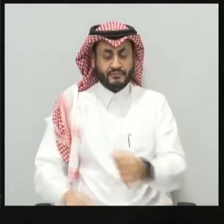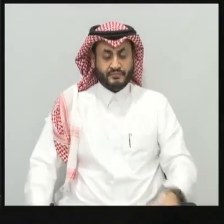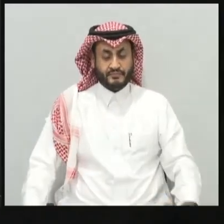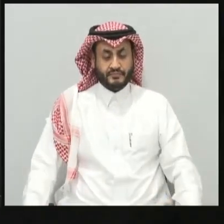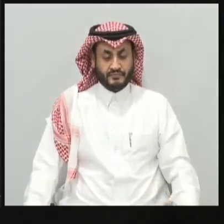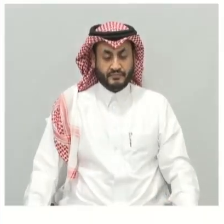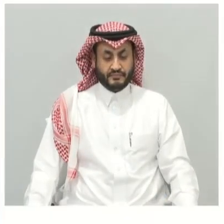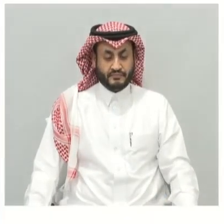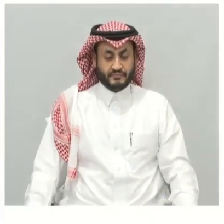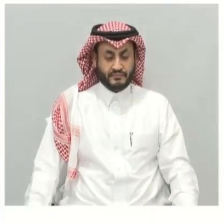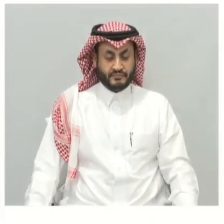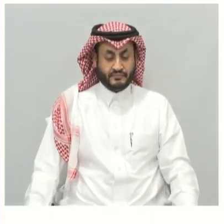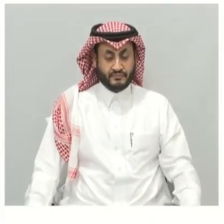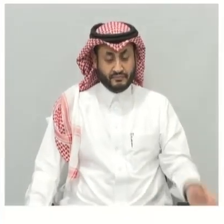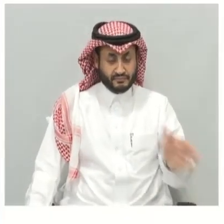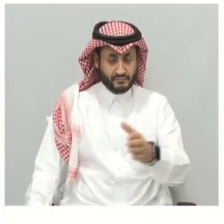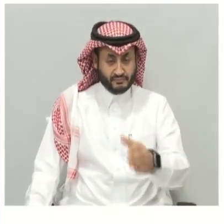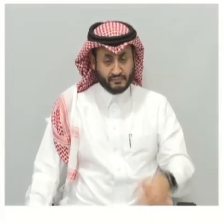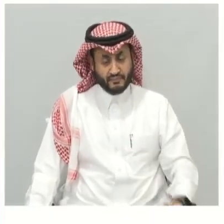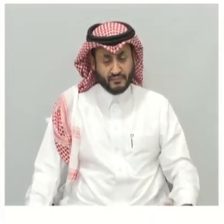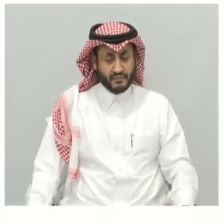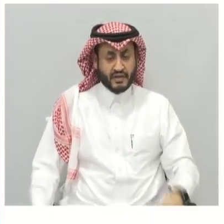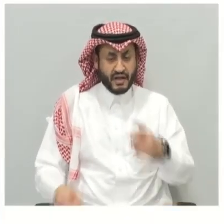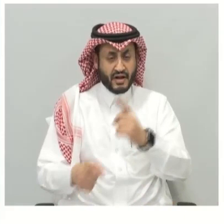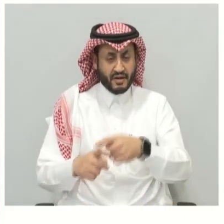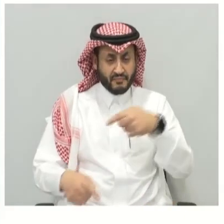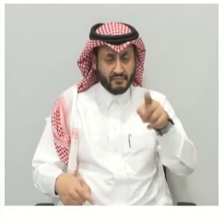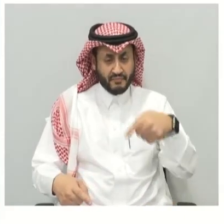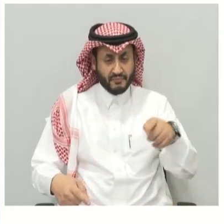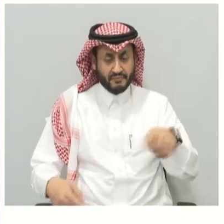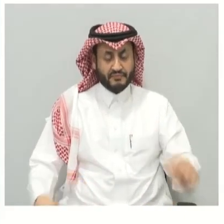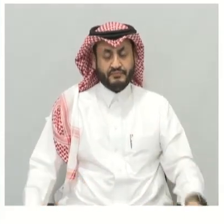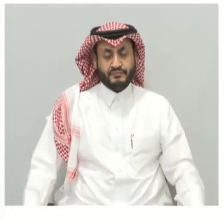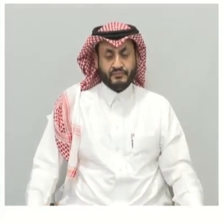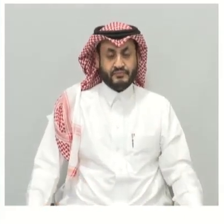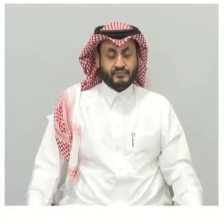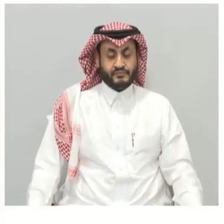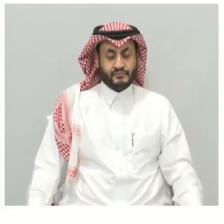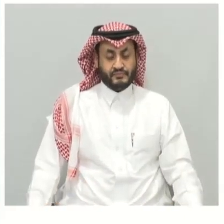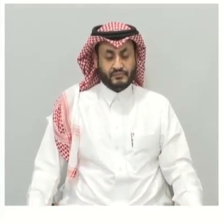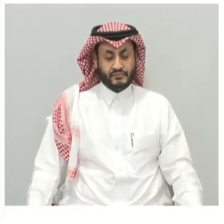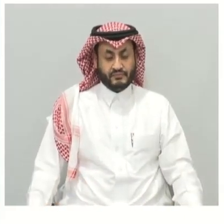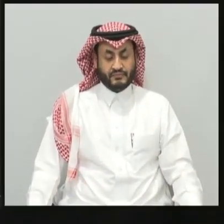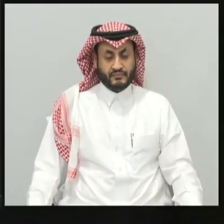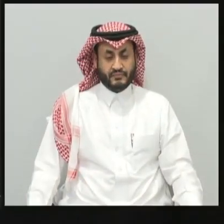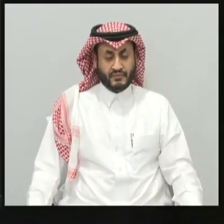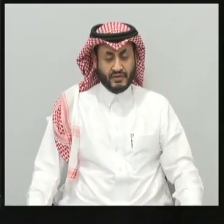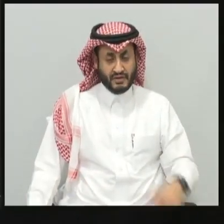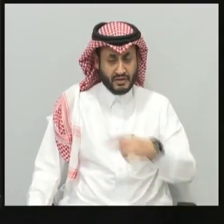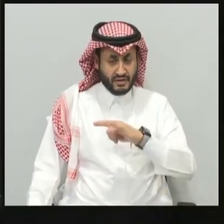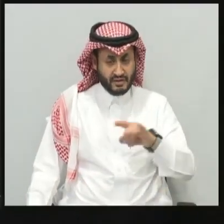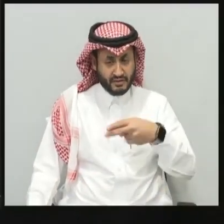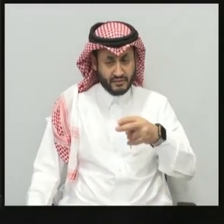their activity. The second exercise on our lesson today, we want to answer yes or no